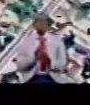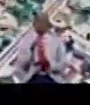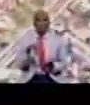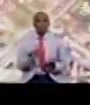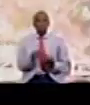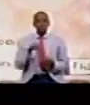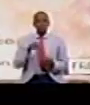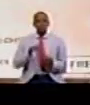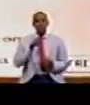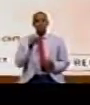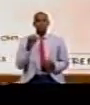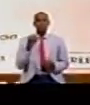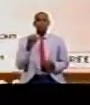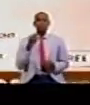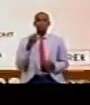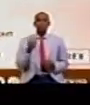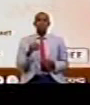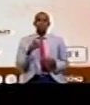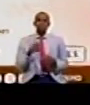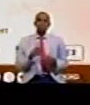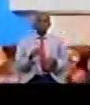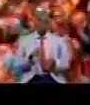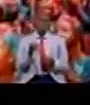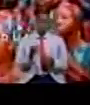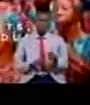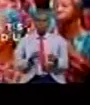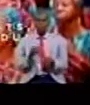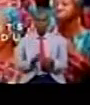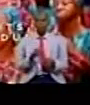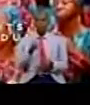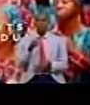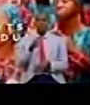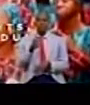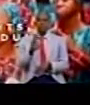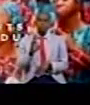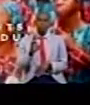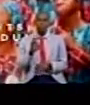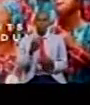you the honor. We adore you. In the